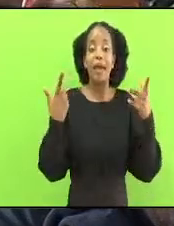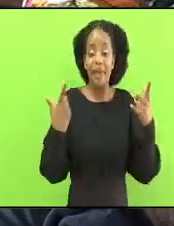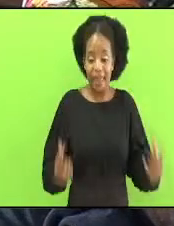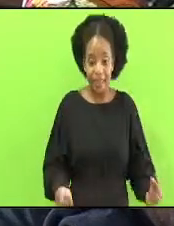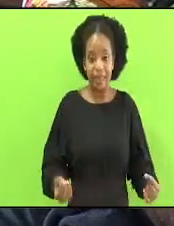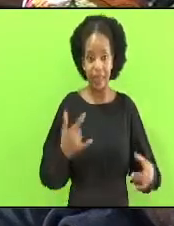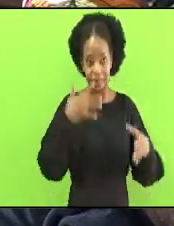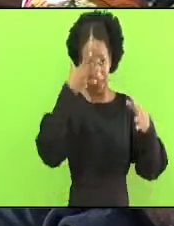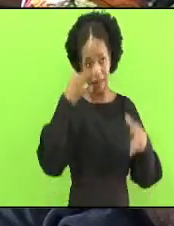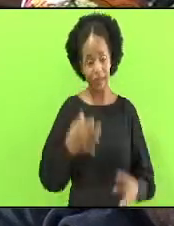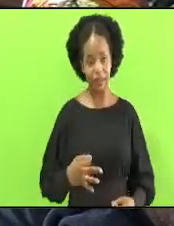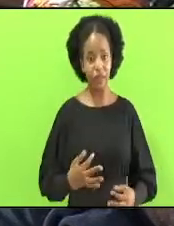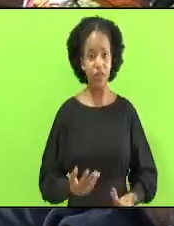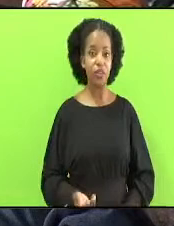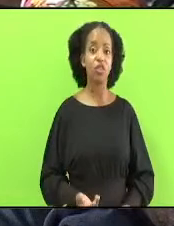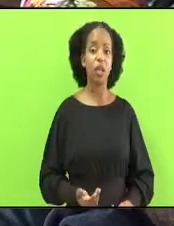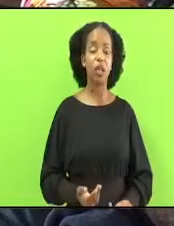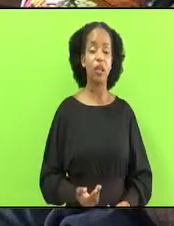believe